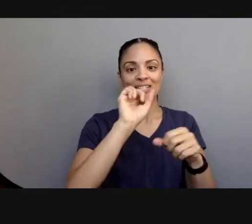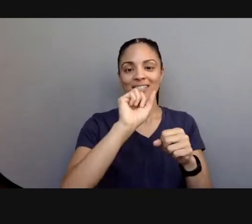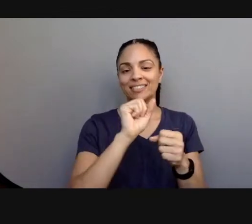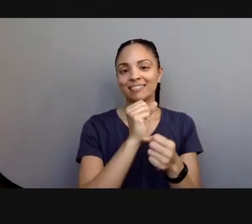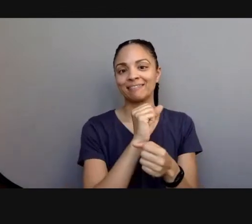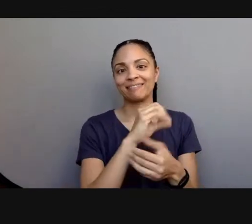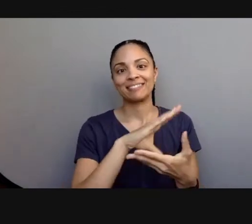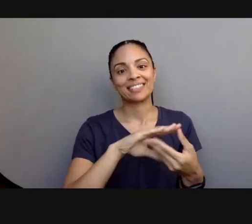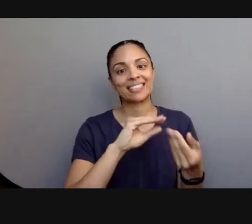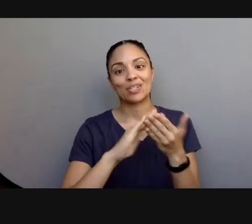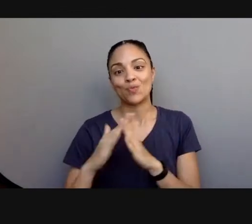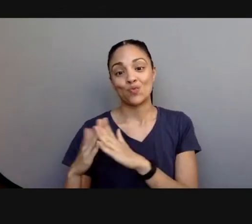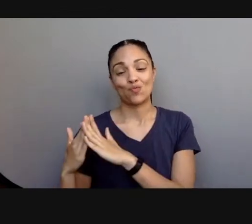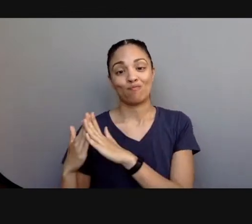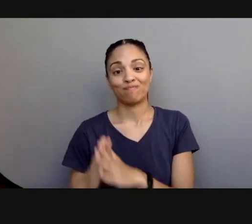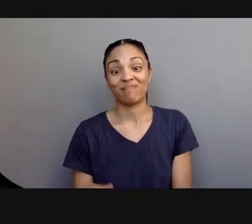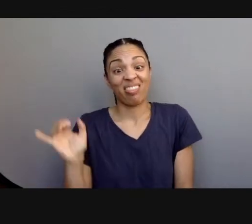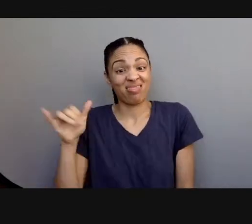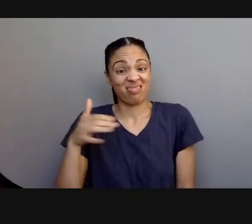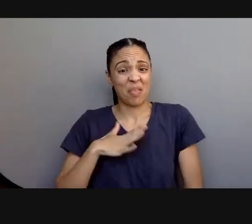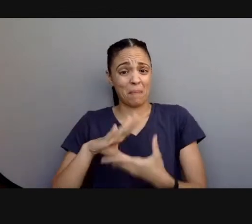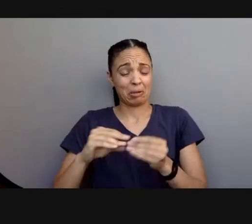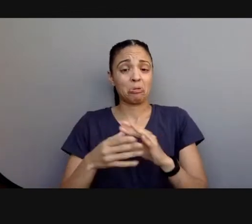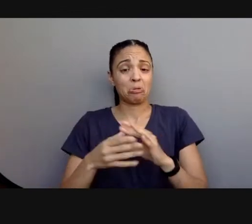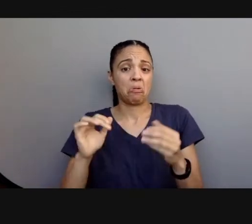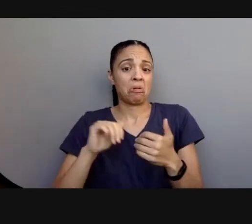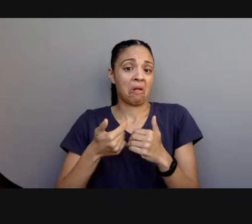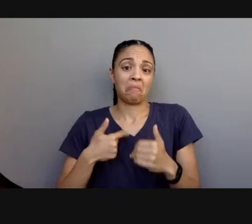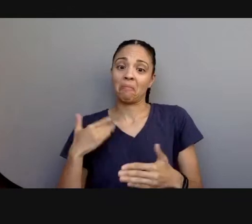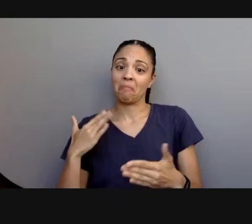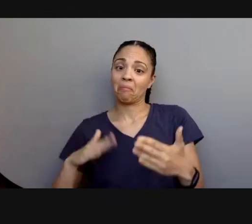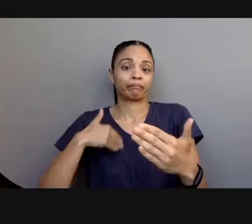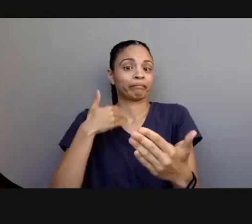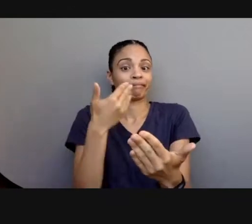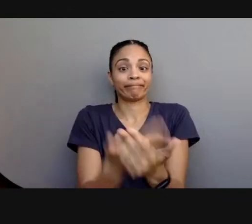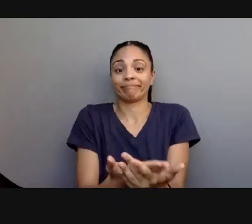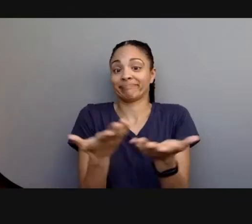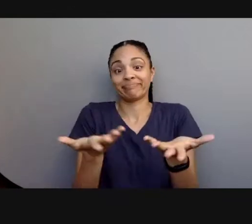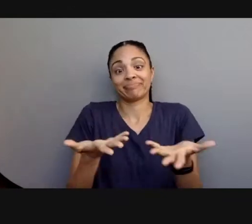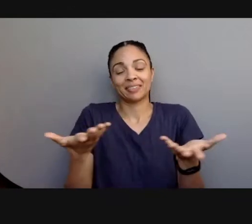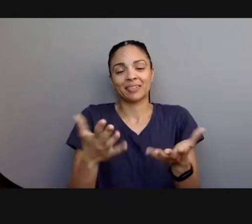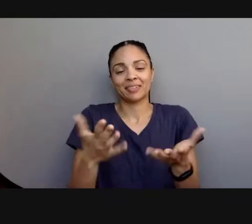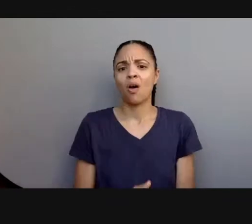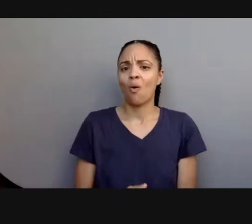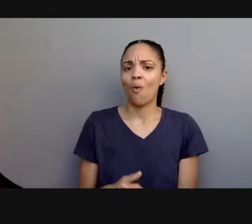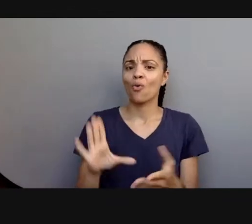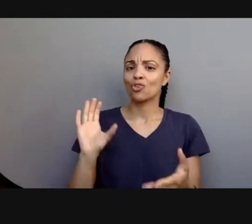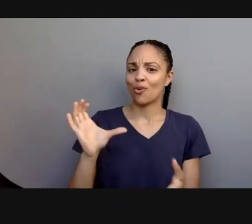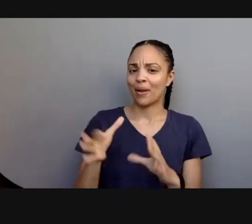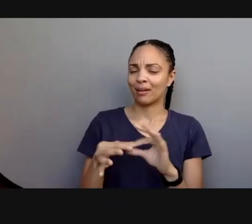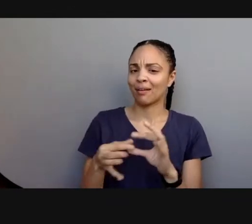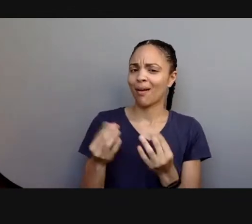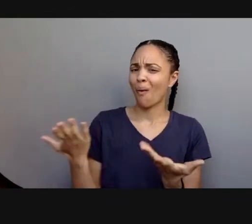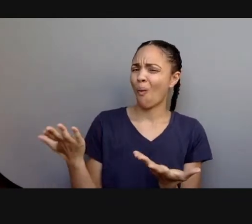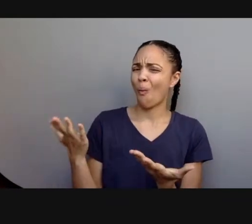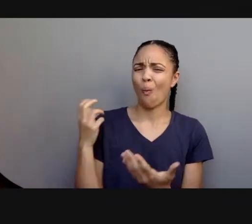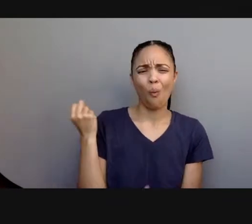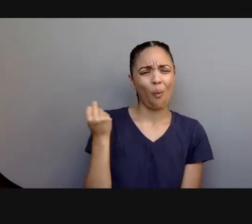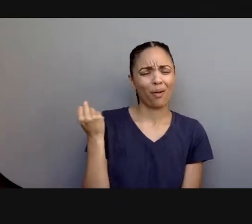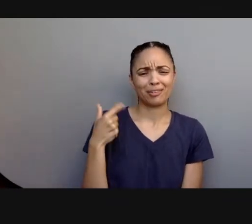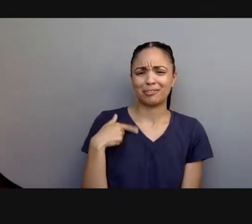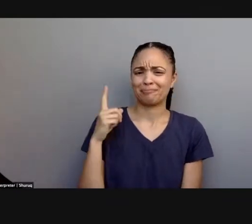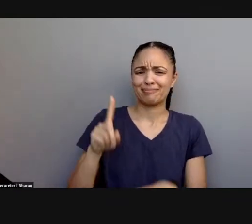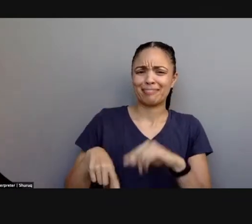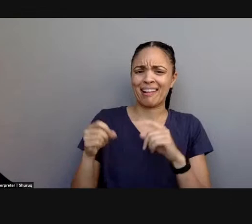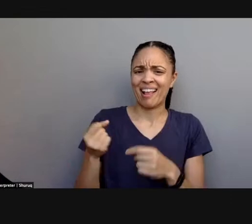Wait a minute. You can't just drop names and then say, oh yeah, them. Tell us a little bit about, wait, what was the first